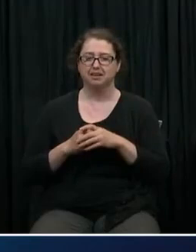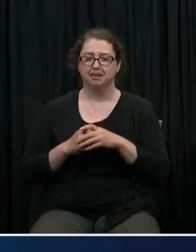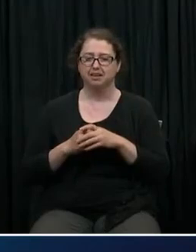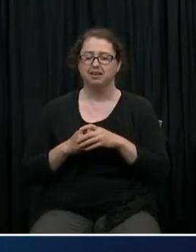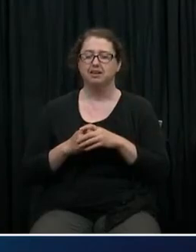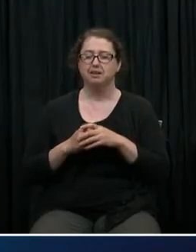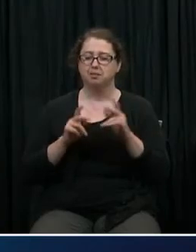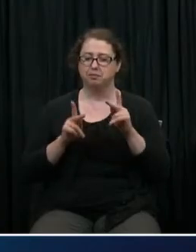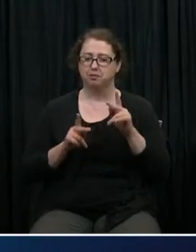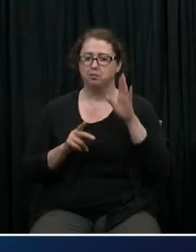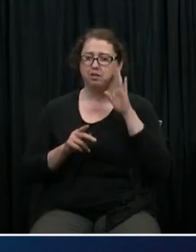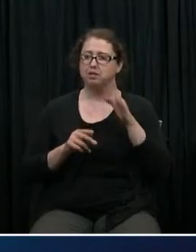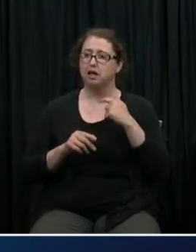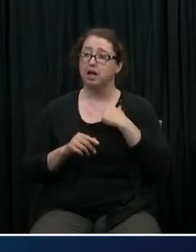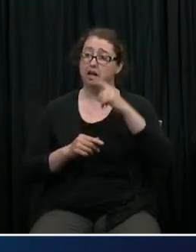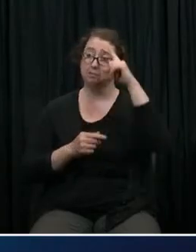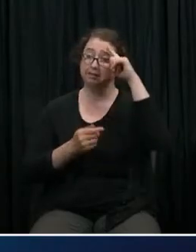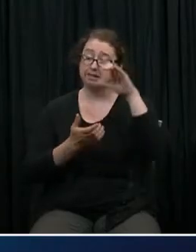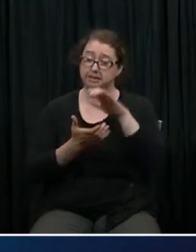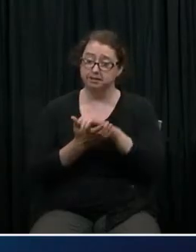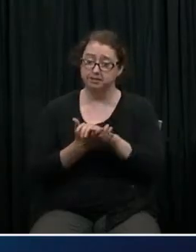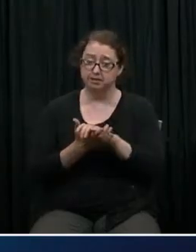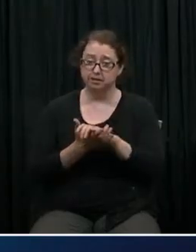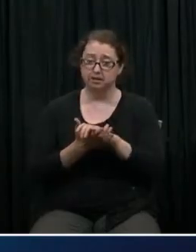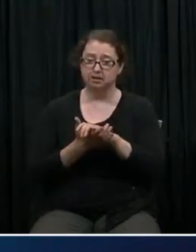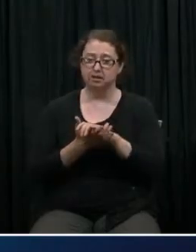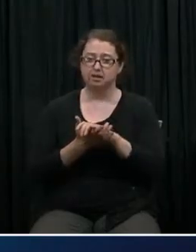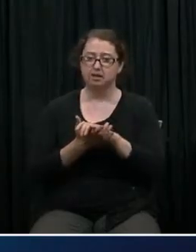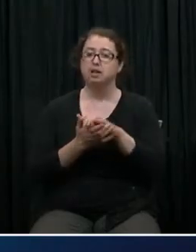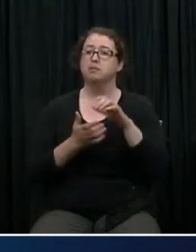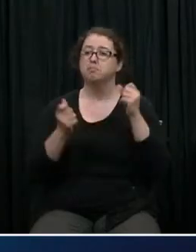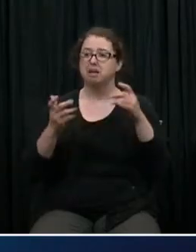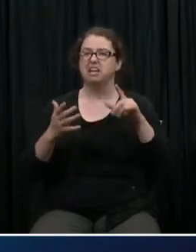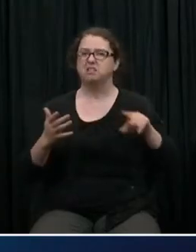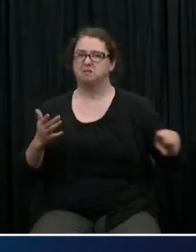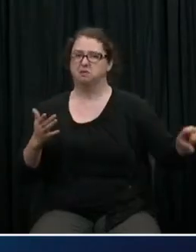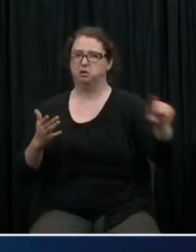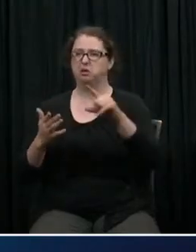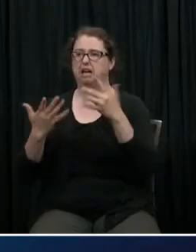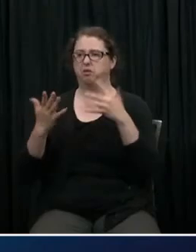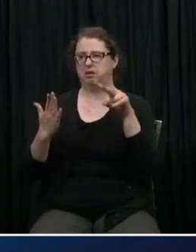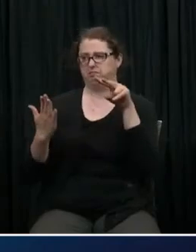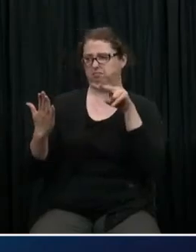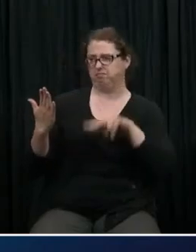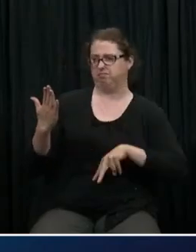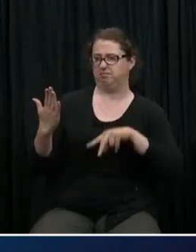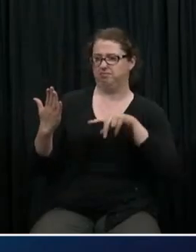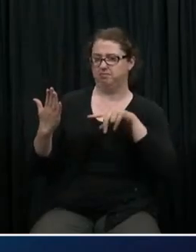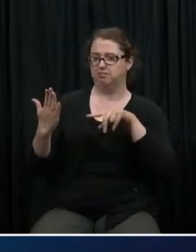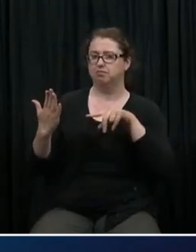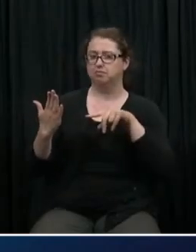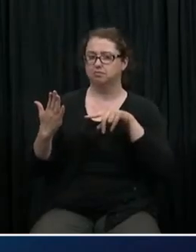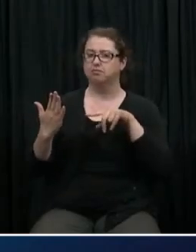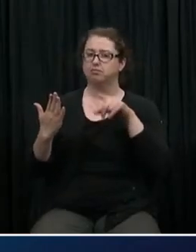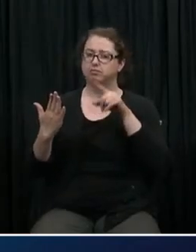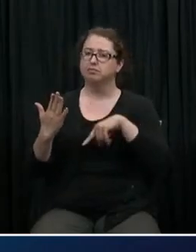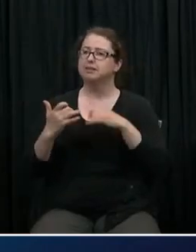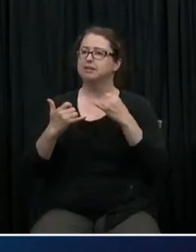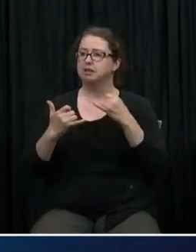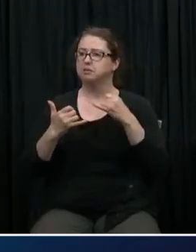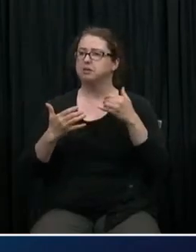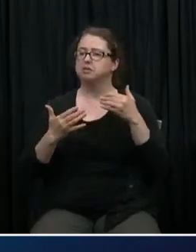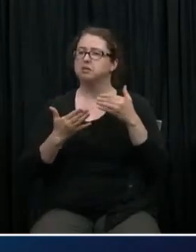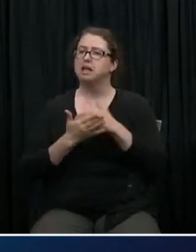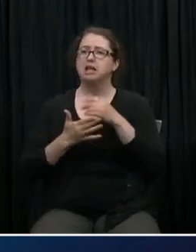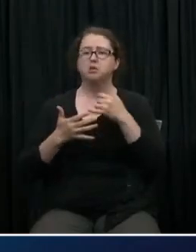also. I believe many of you have read this document. It is an outstanding document. It took a couple